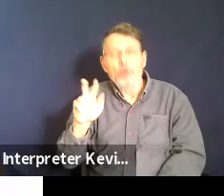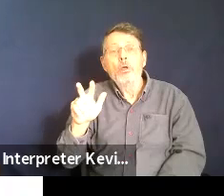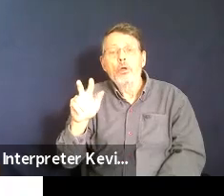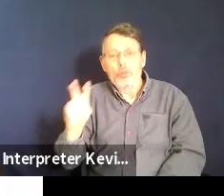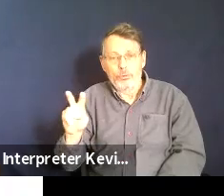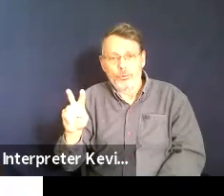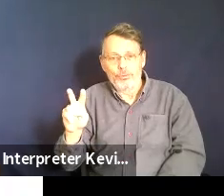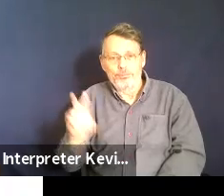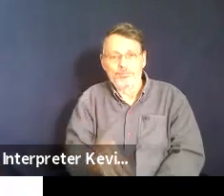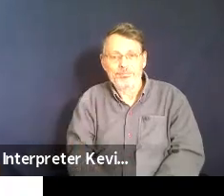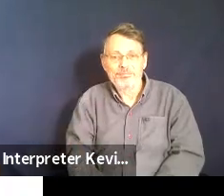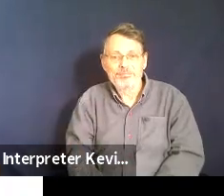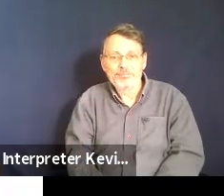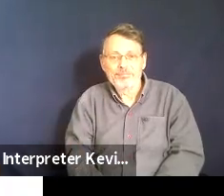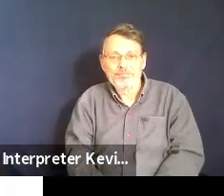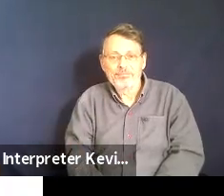1-800-949-4232.